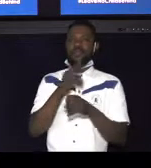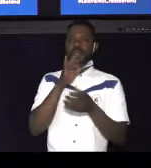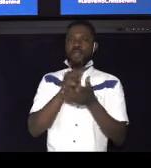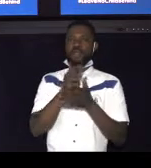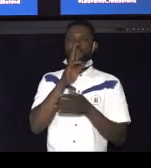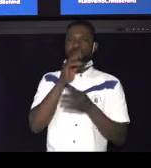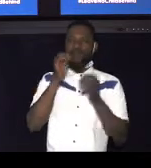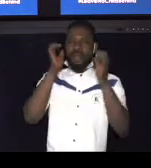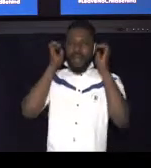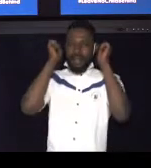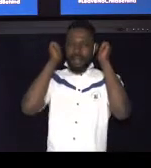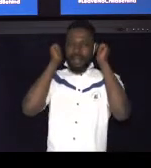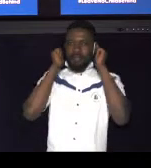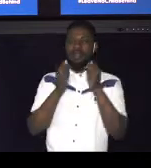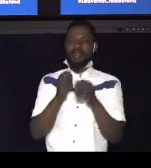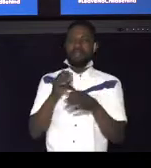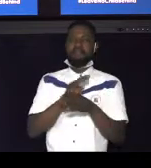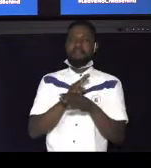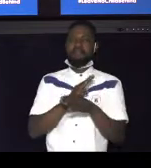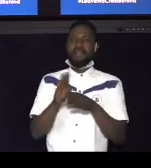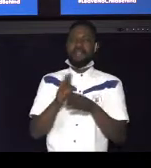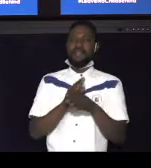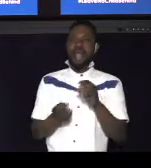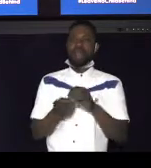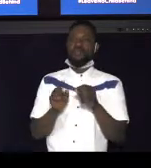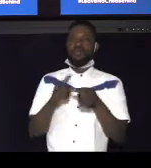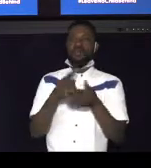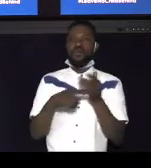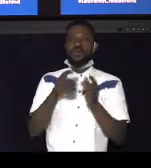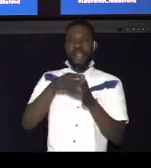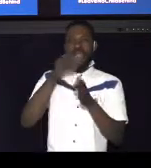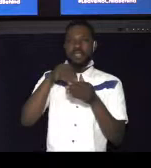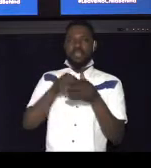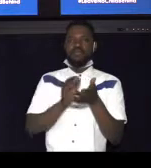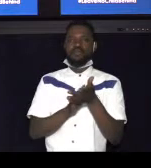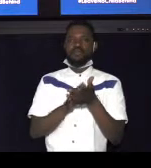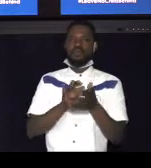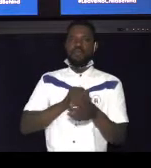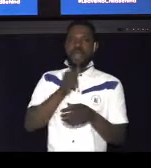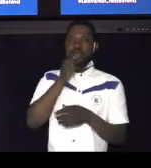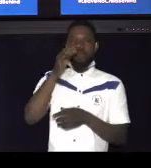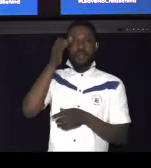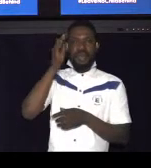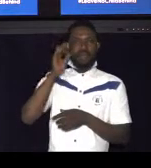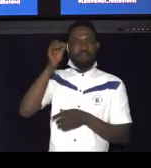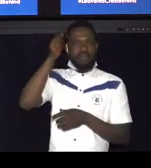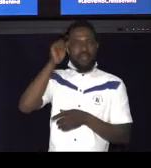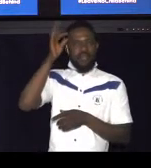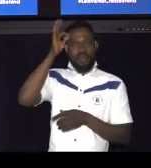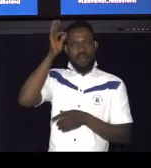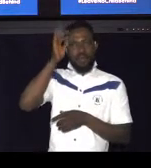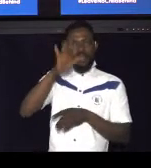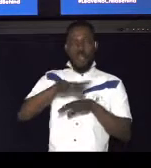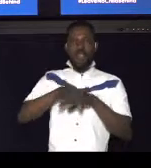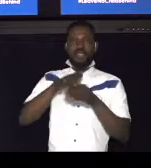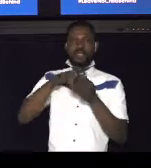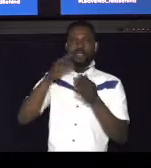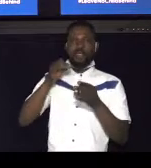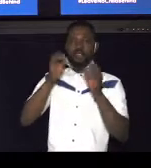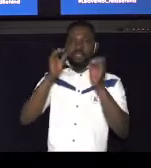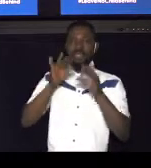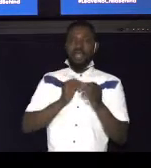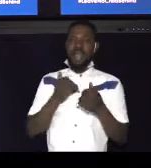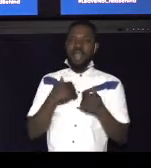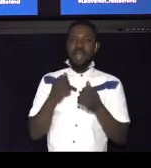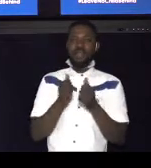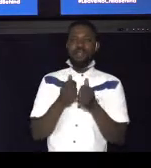you're academically engaged in addition to what you're learning in school. I am Auntie Fumi, your English Studies teacher, and I